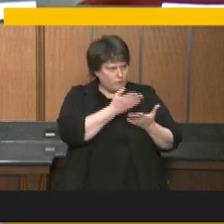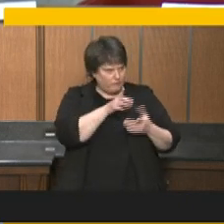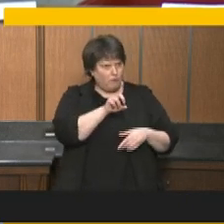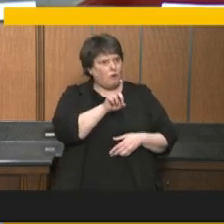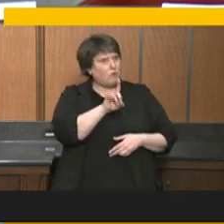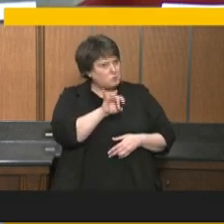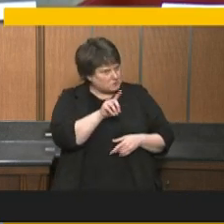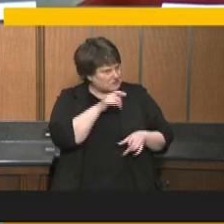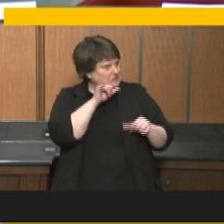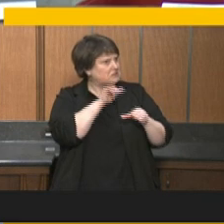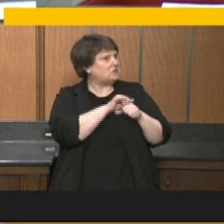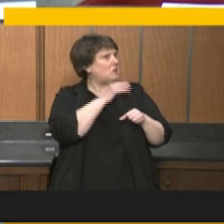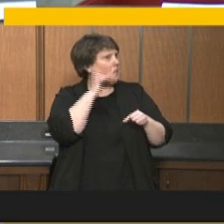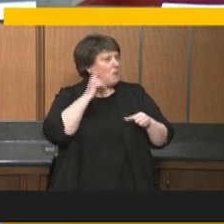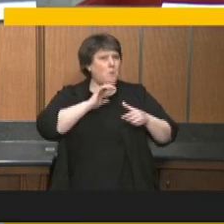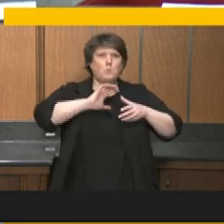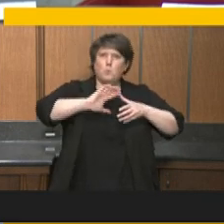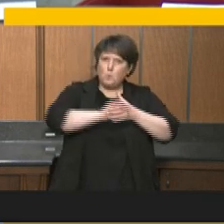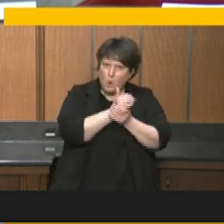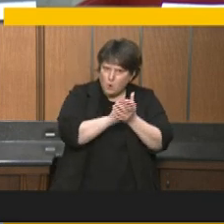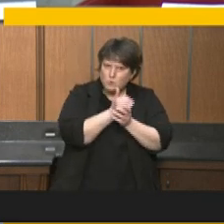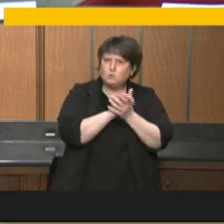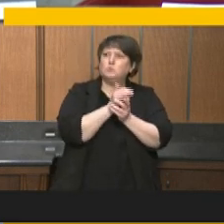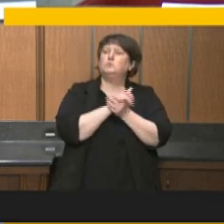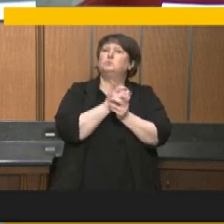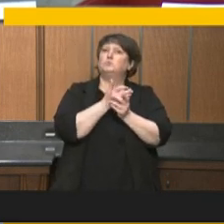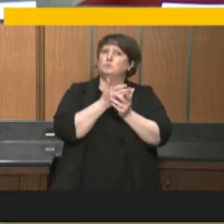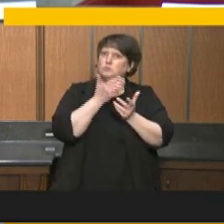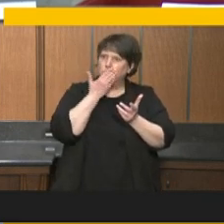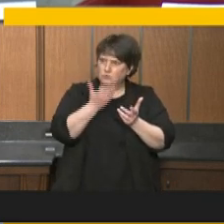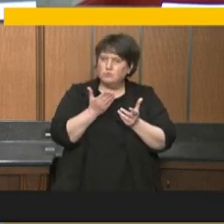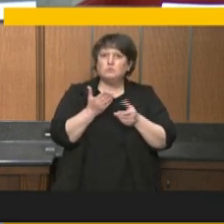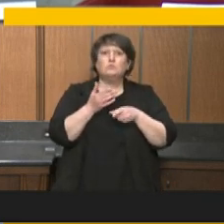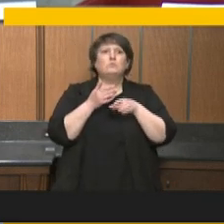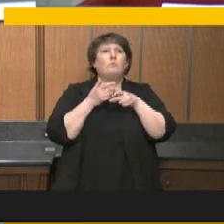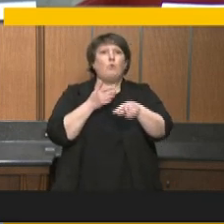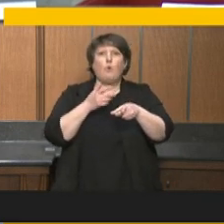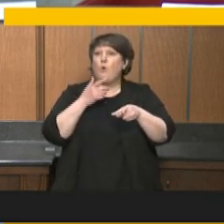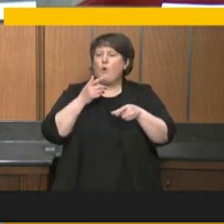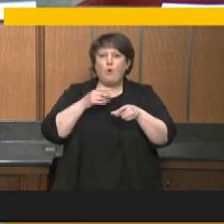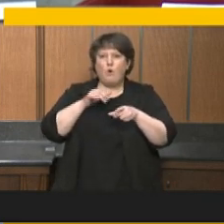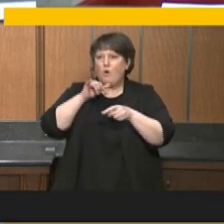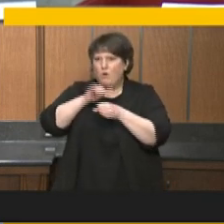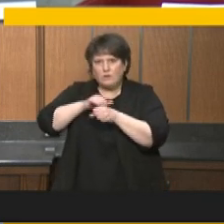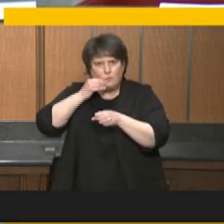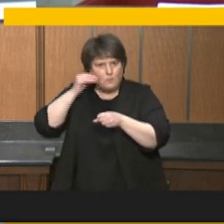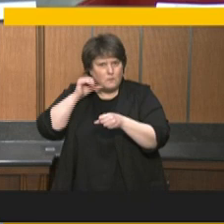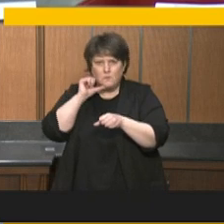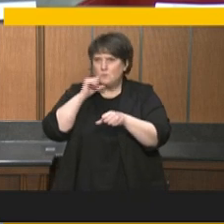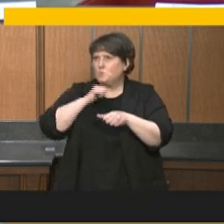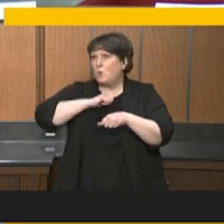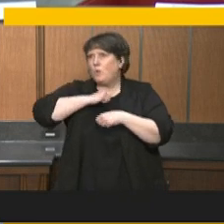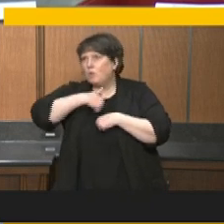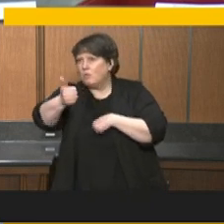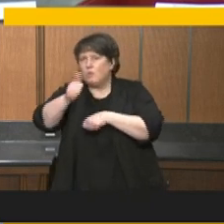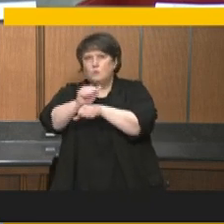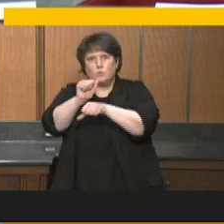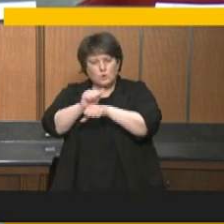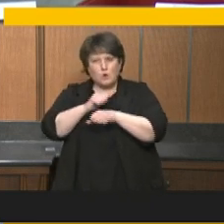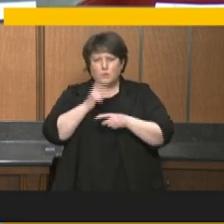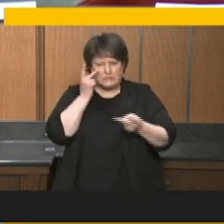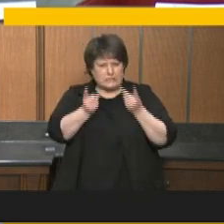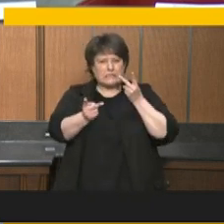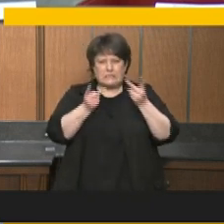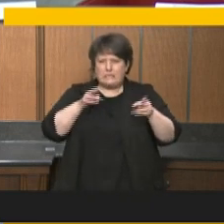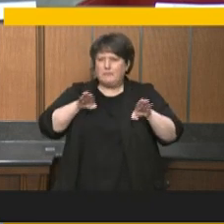small changes like washing our hands more frequently to the large ones like working from home and self-isolating when possible, these actions are all